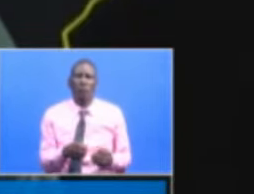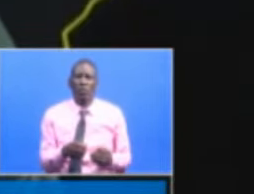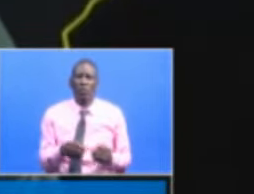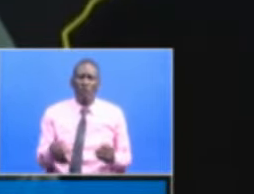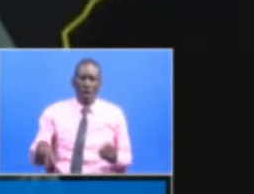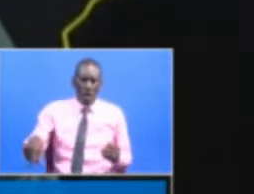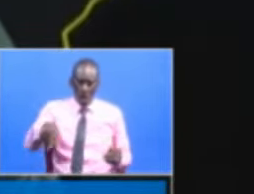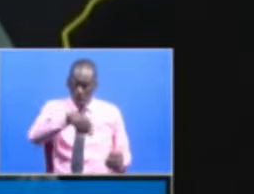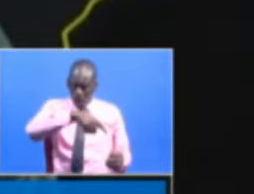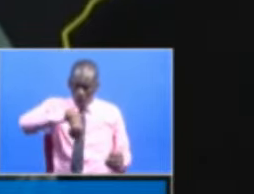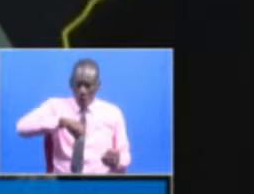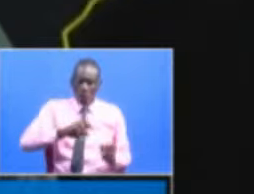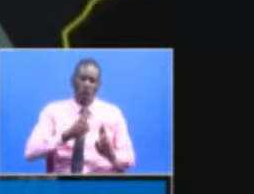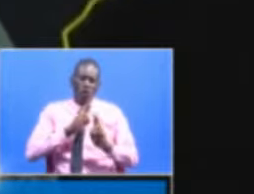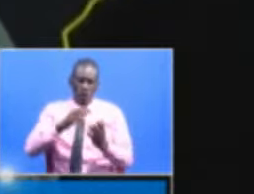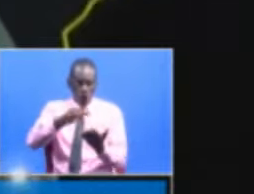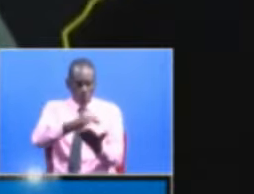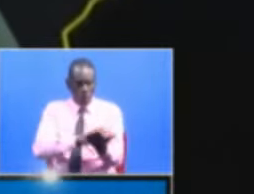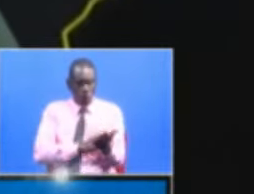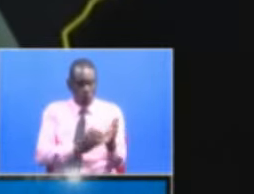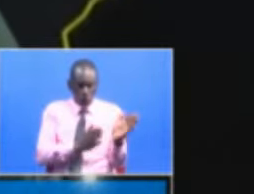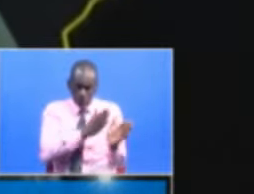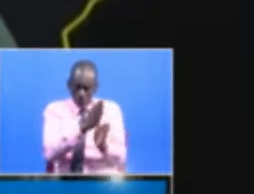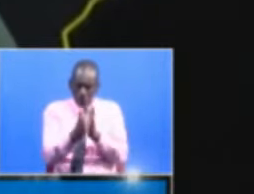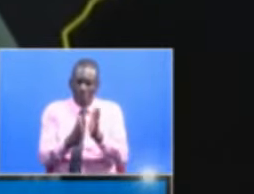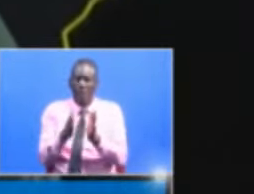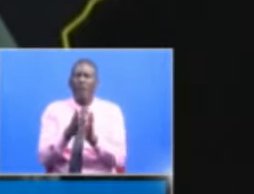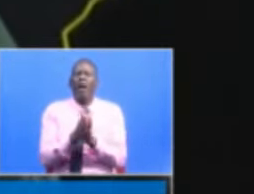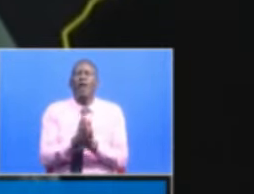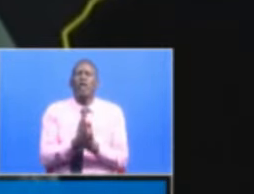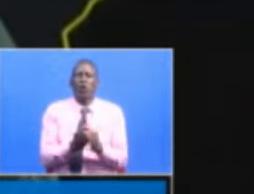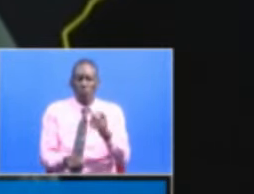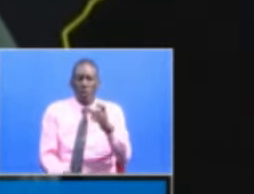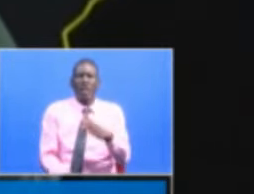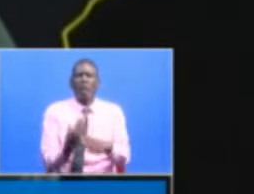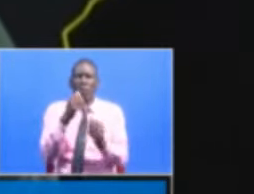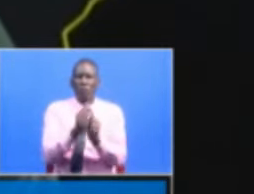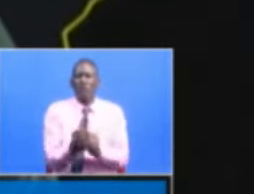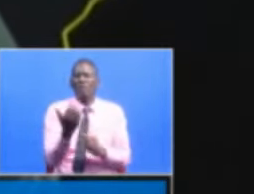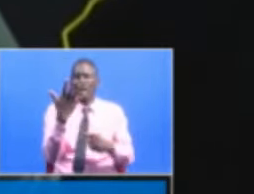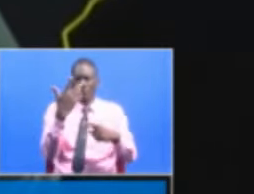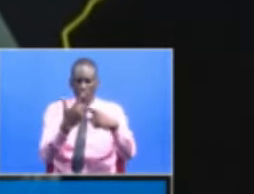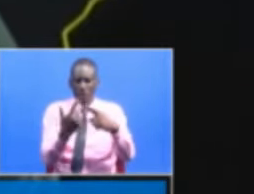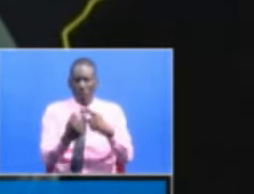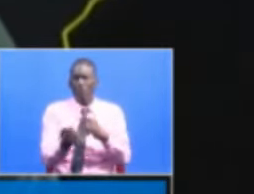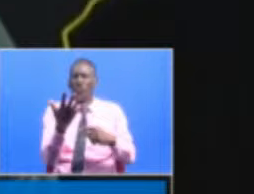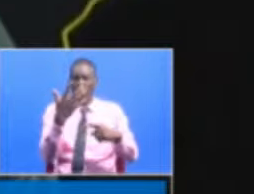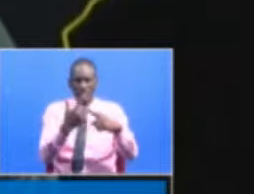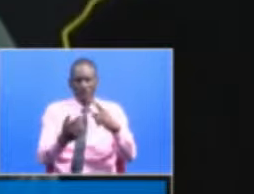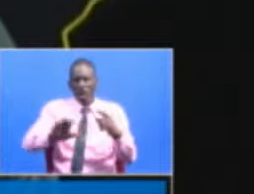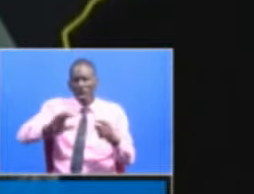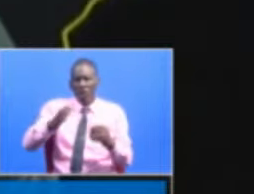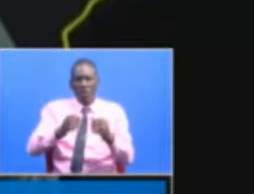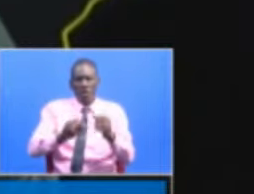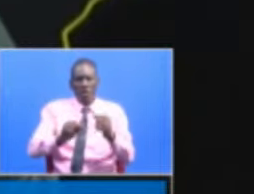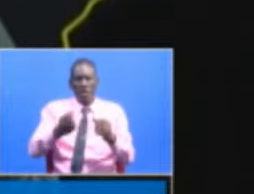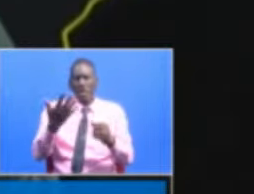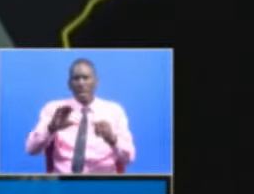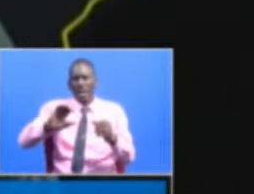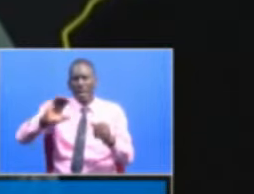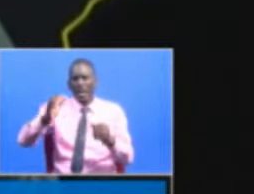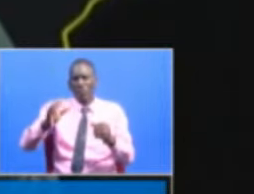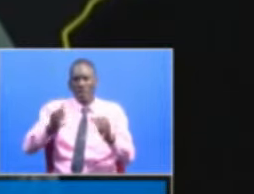our report was compiled, and we came up with a five-year County Climate Action Plan that we